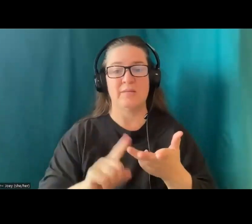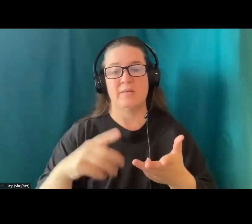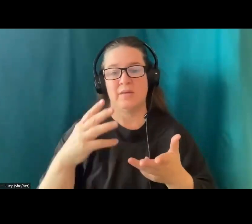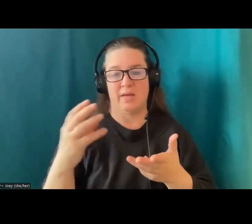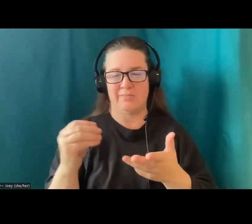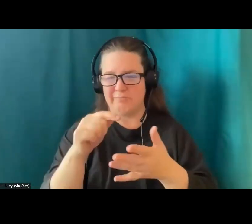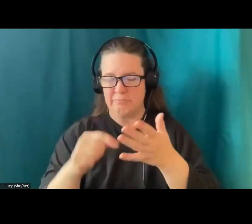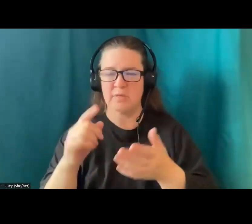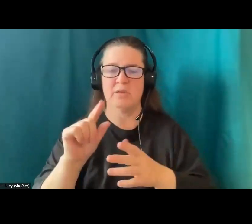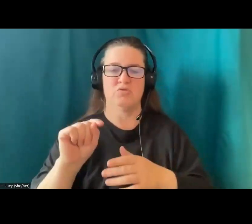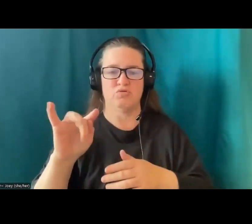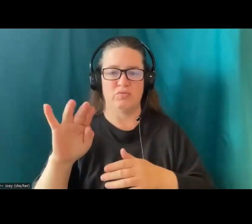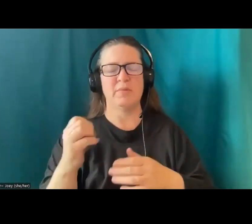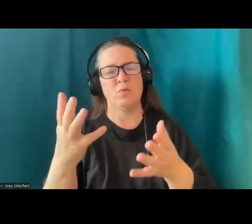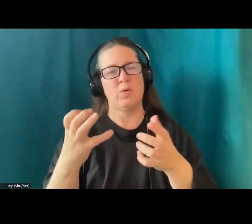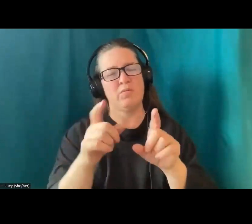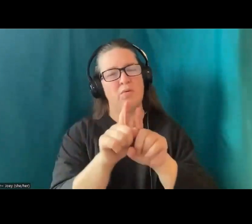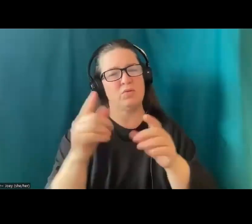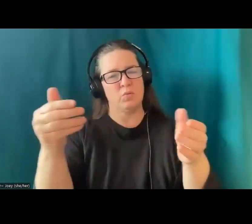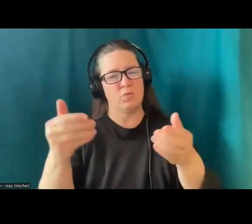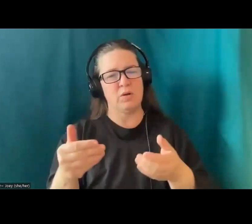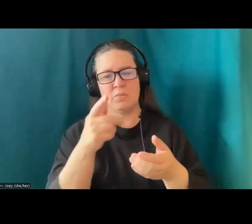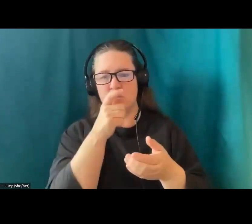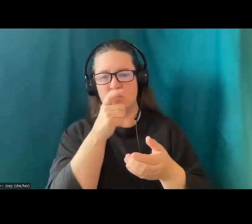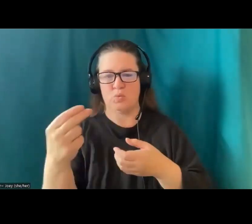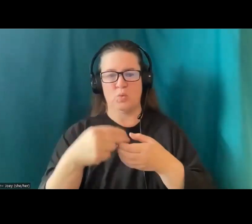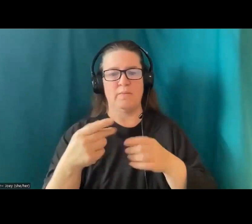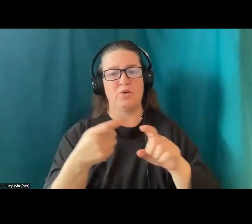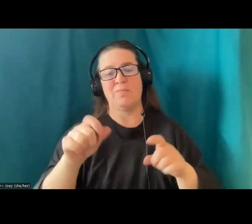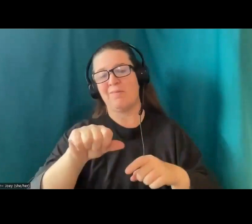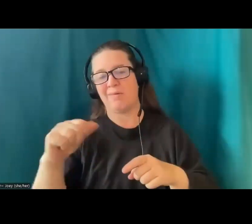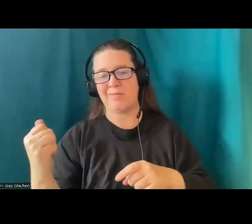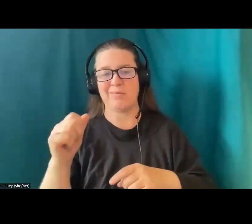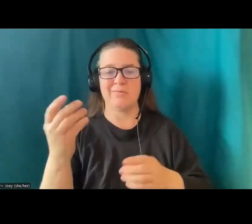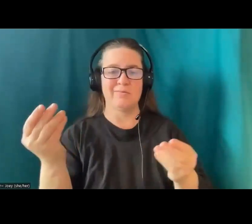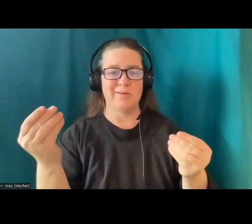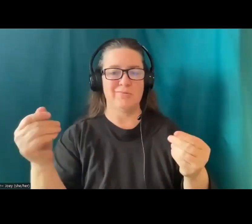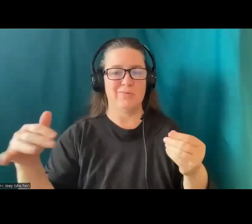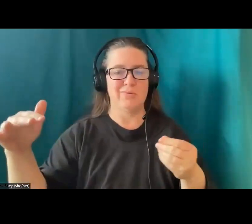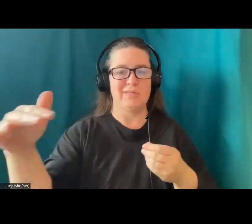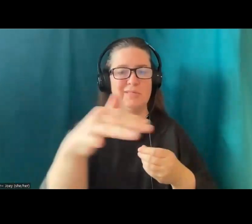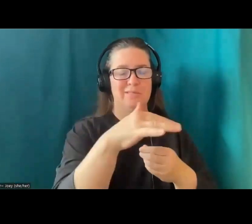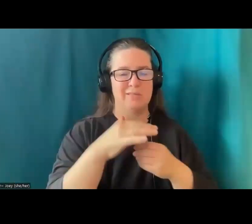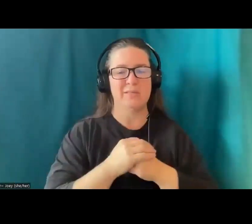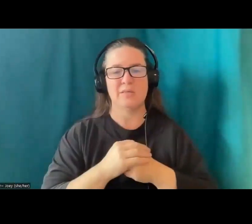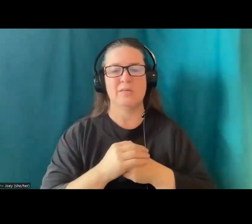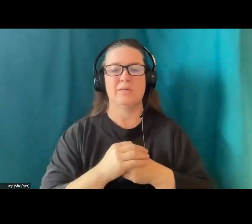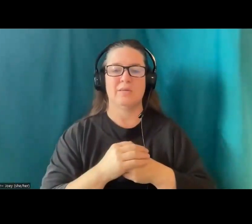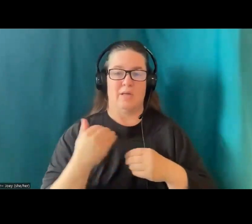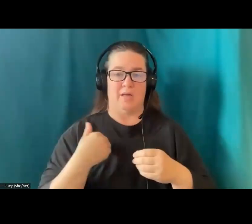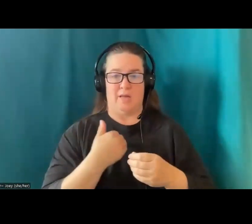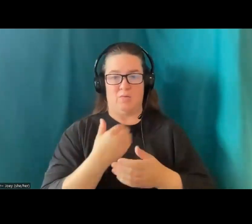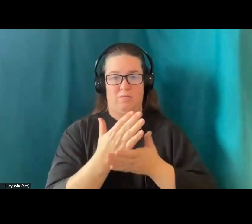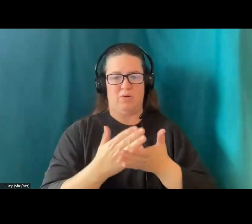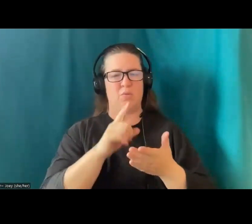who have joined us today from different territories. Land acknowledgements are only one small part of supporting Indigenous communities. I hope you'll take the time to learn about